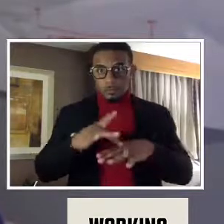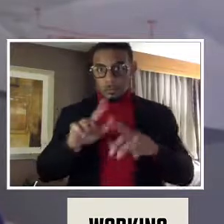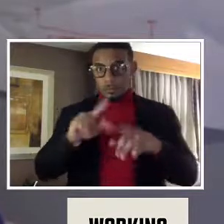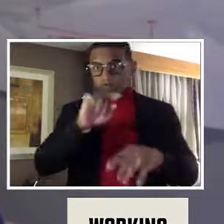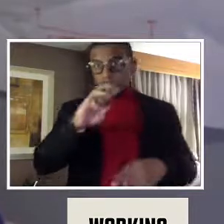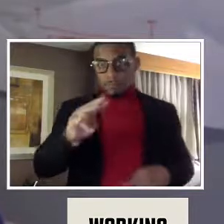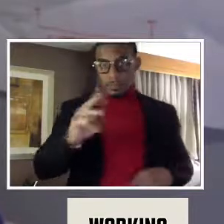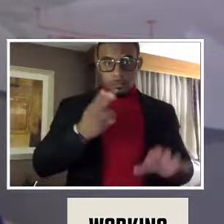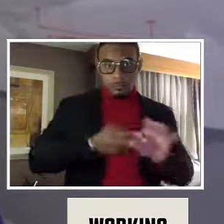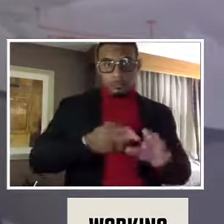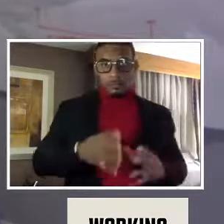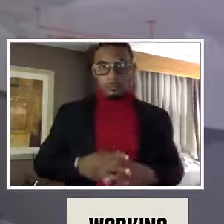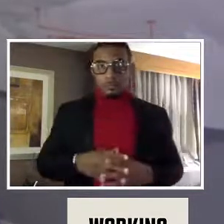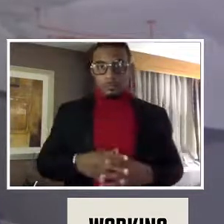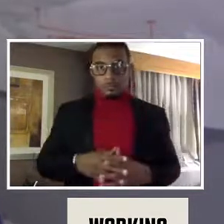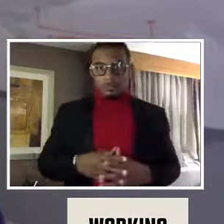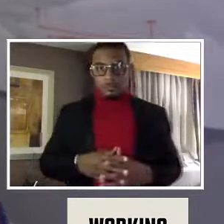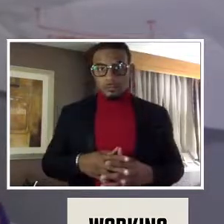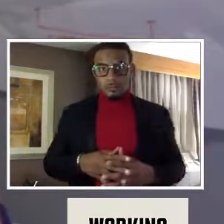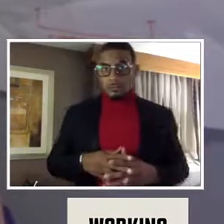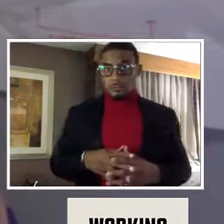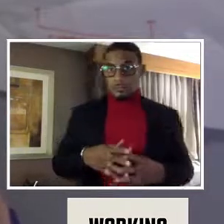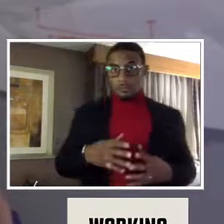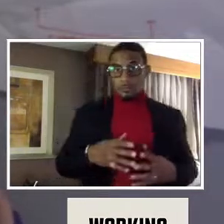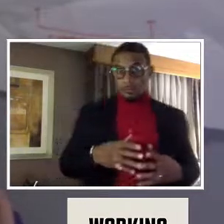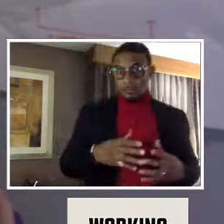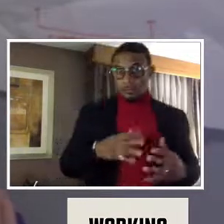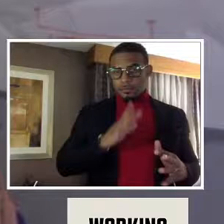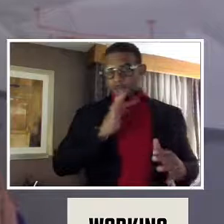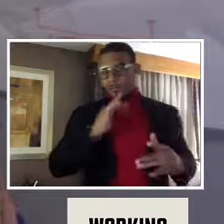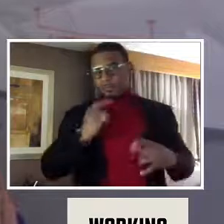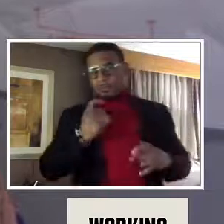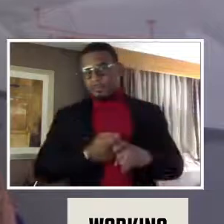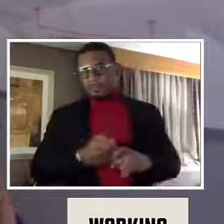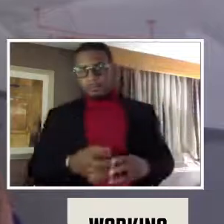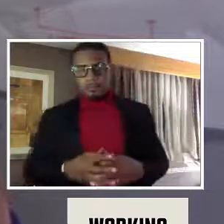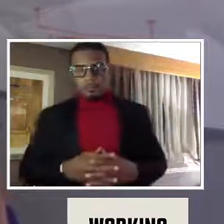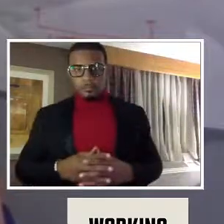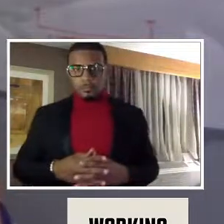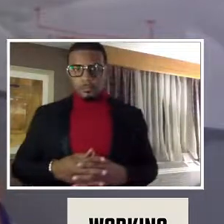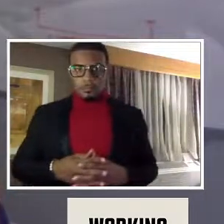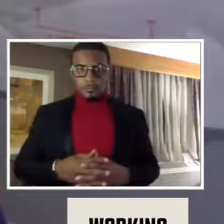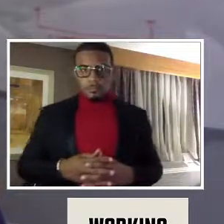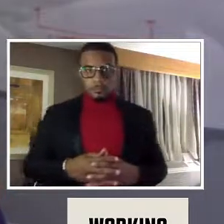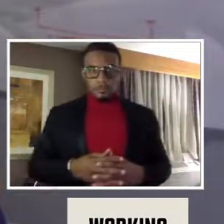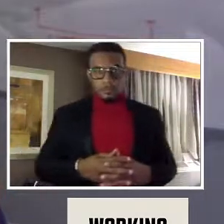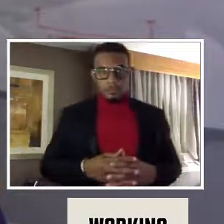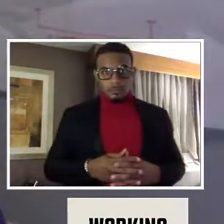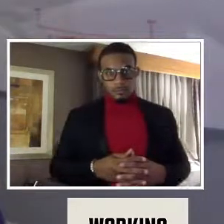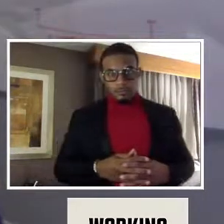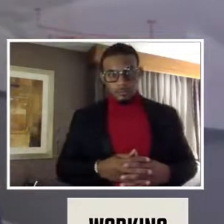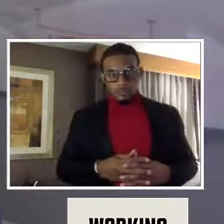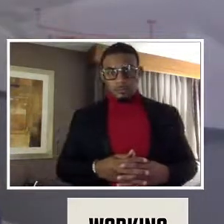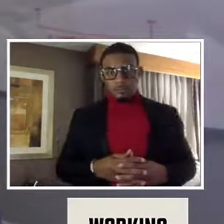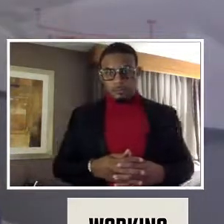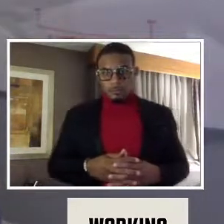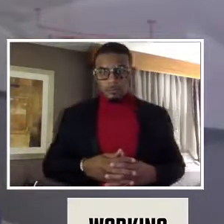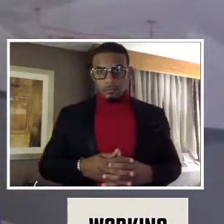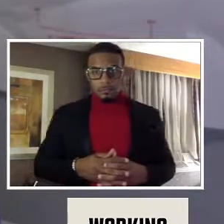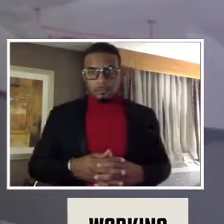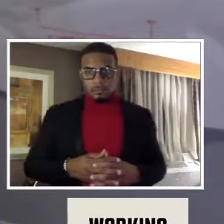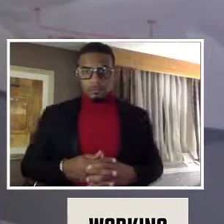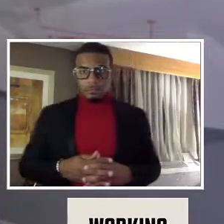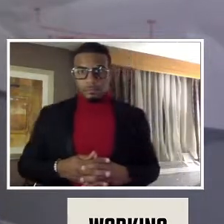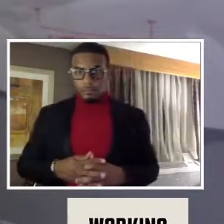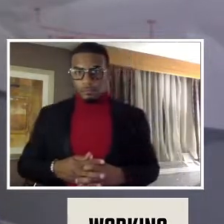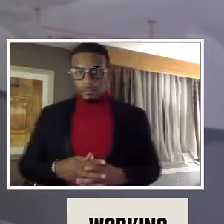Zoom participants. El evento comenzará en breve. Para establecer la interpretación